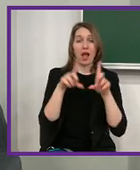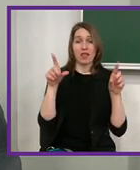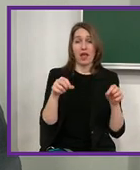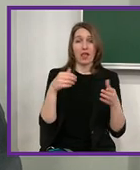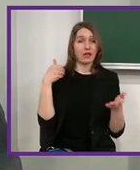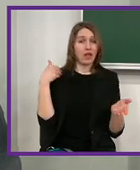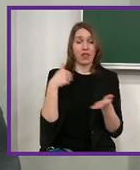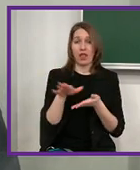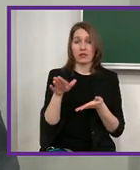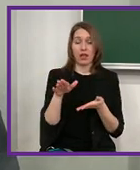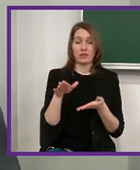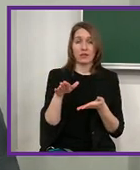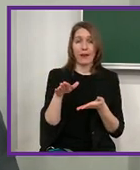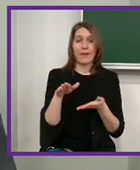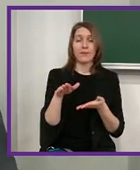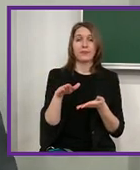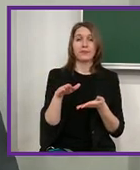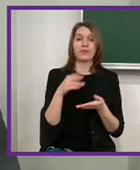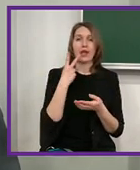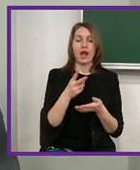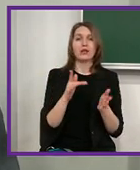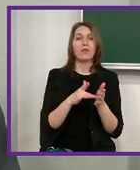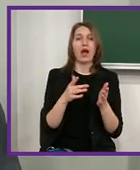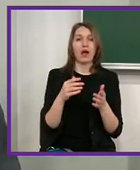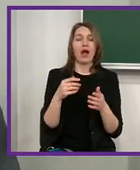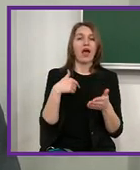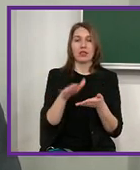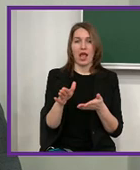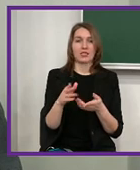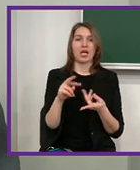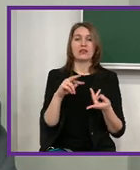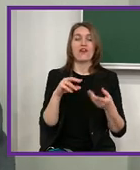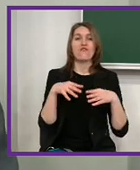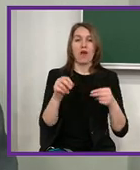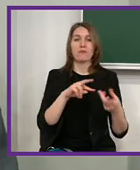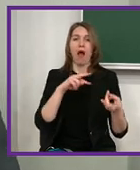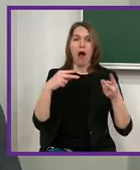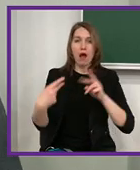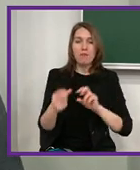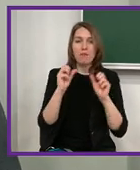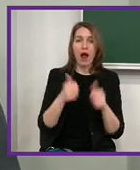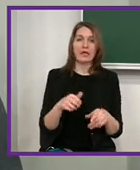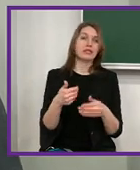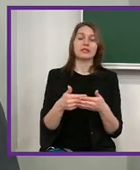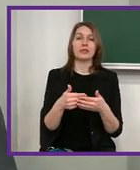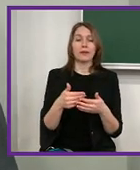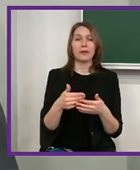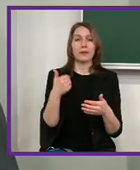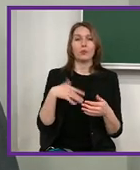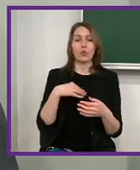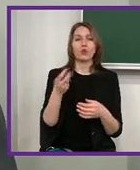new prevention and mitigation plan. And these were the components. In terms of strategy and accountability, before it